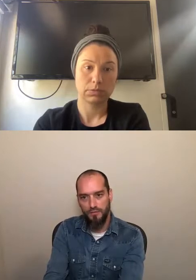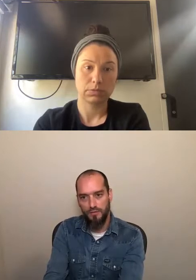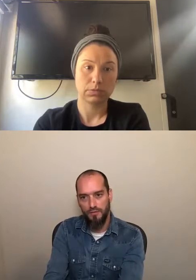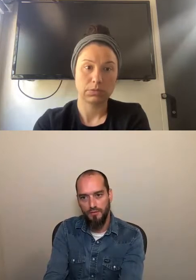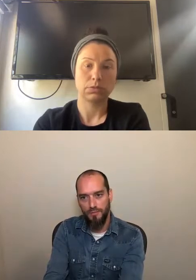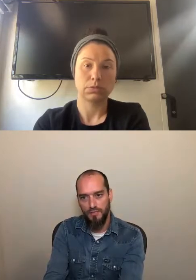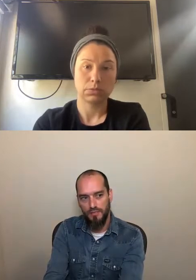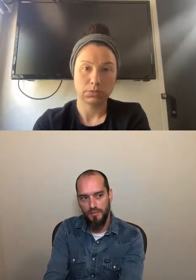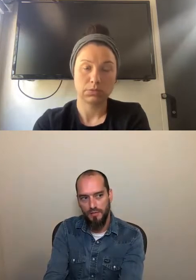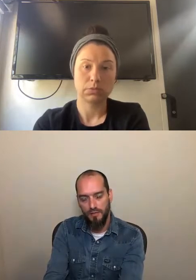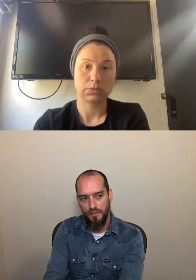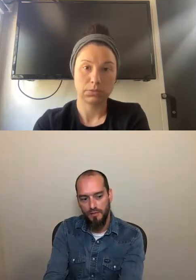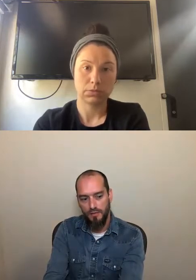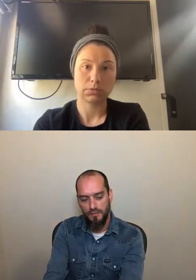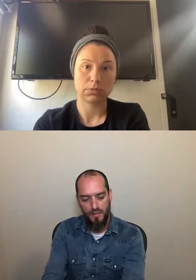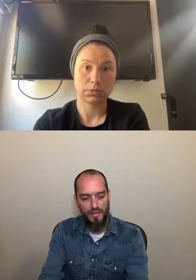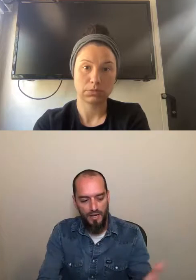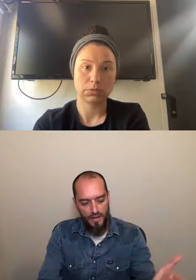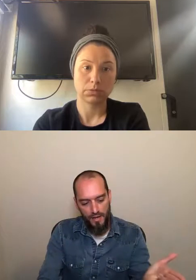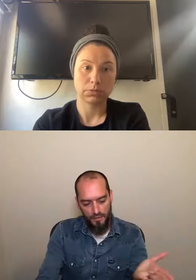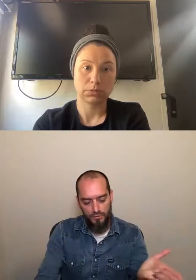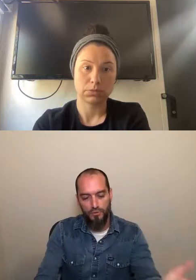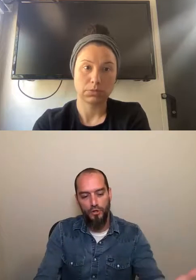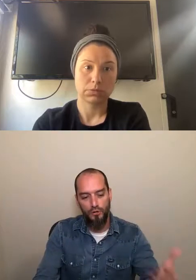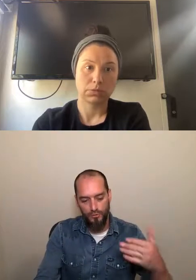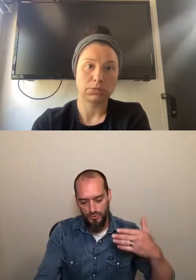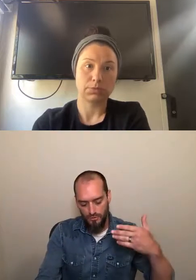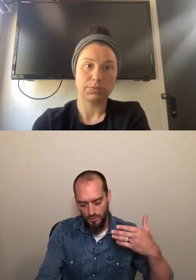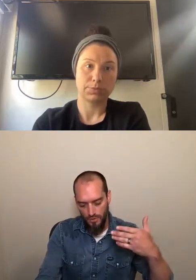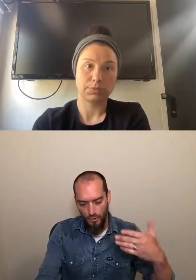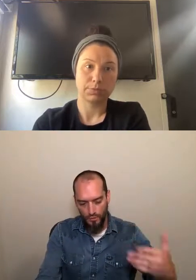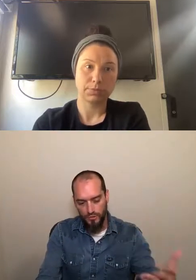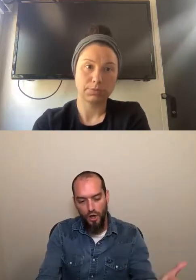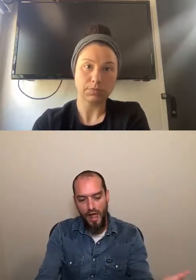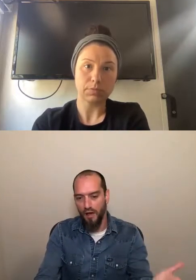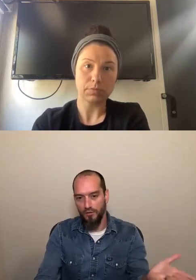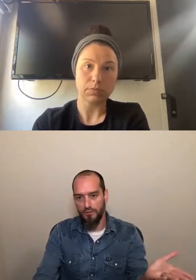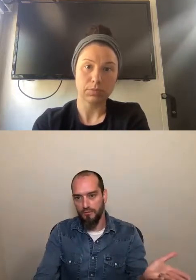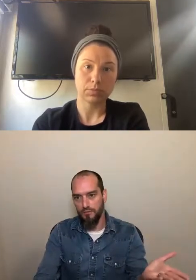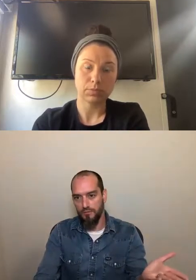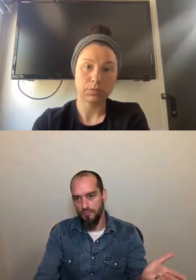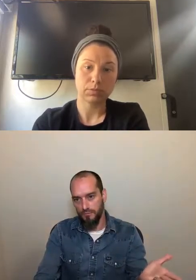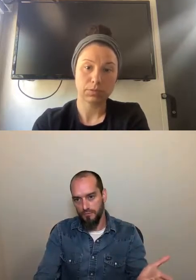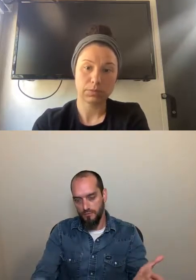litigation? Because it's not like I chose or sought out